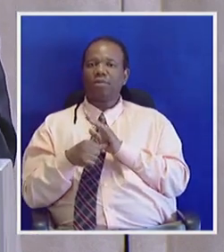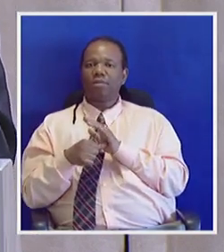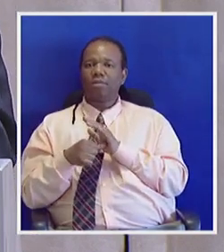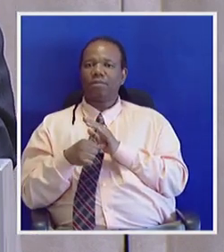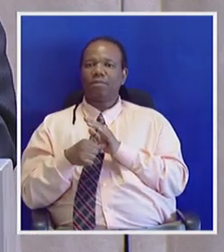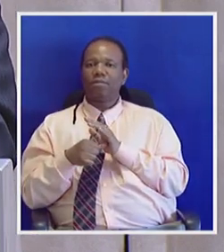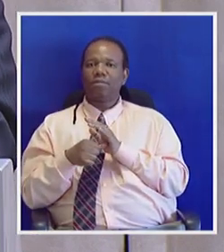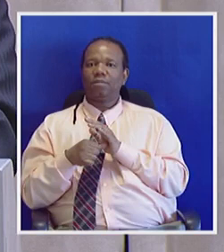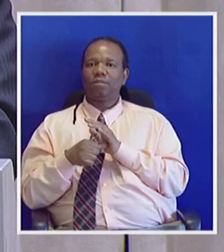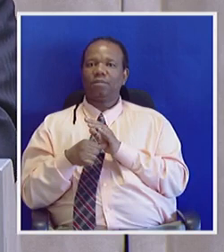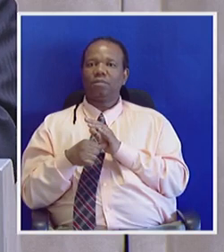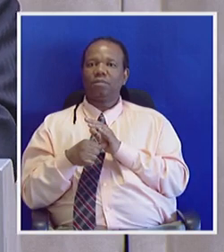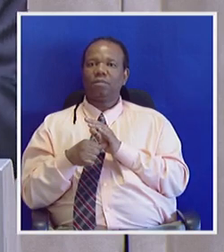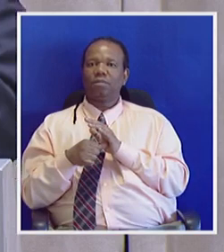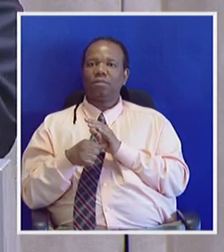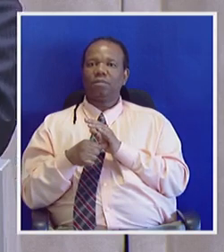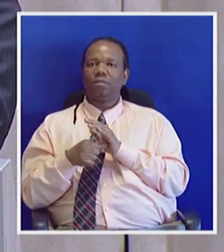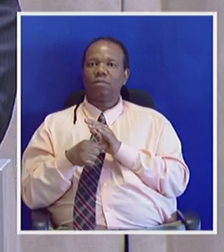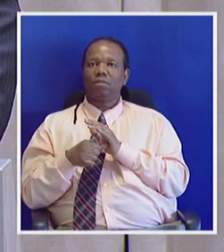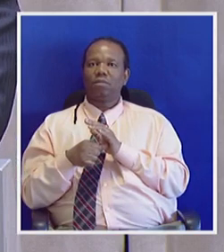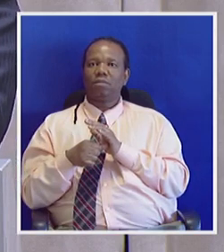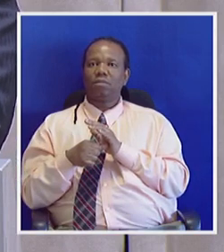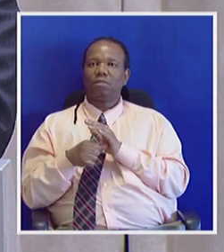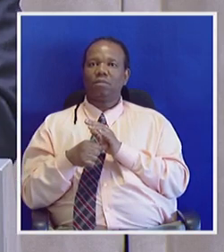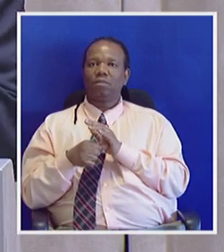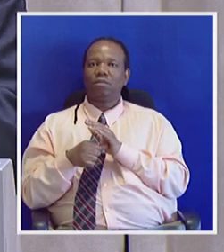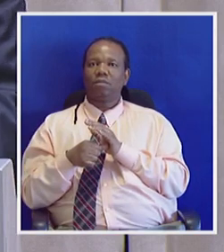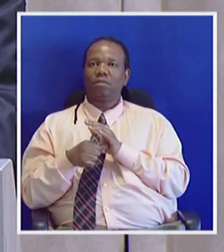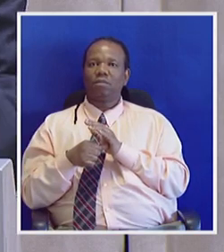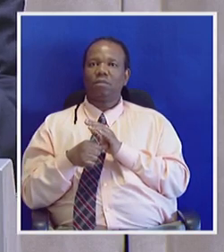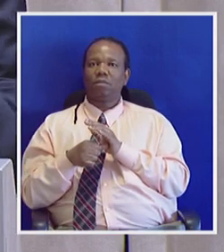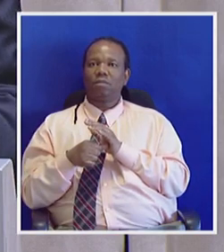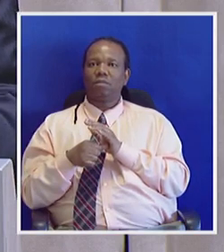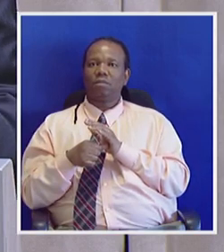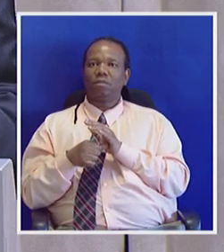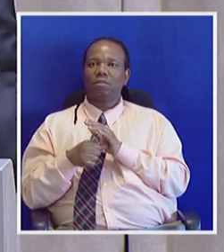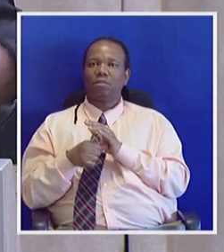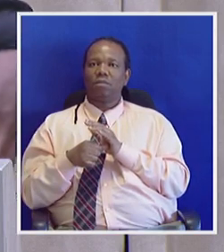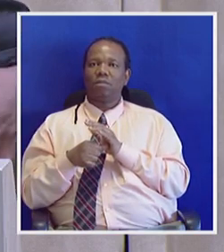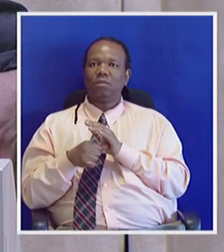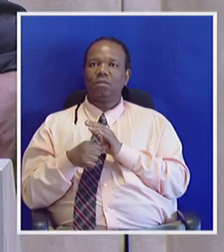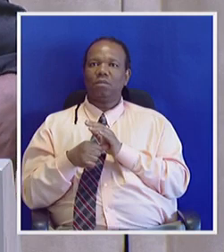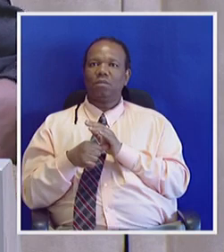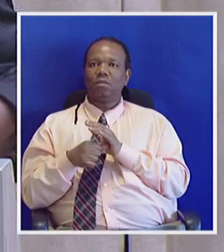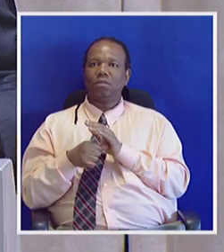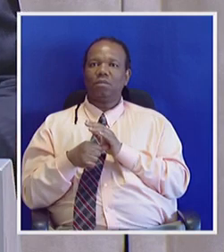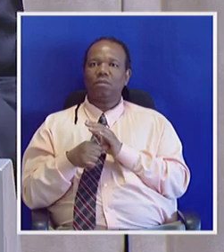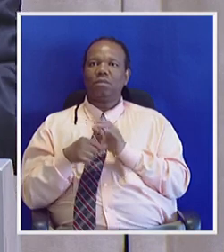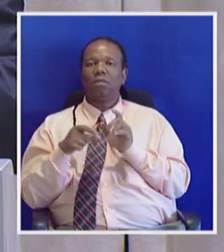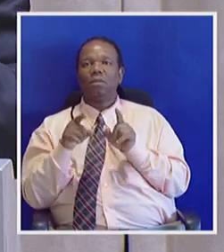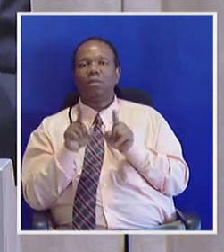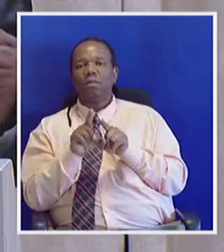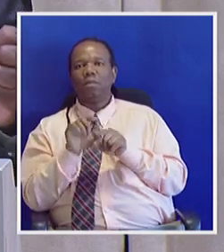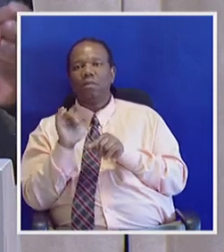ba tseba hore mmuso o ntse o tsamaya le bona mmuso o ikemiseditse hore ba tshehetse o